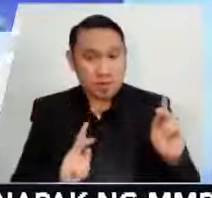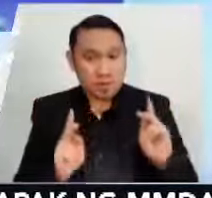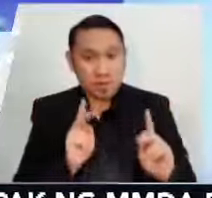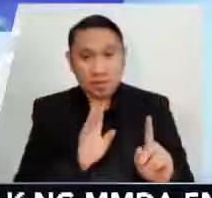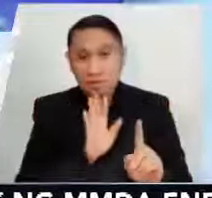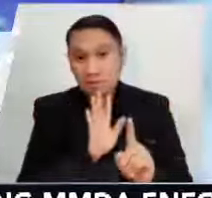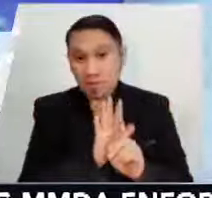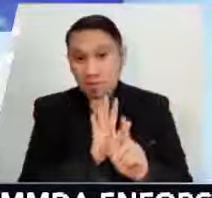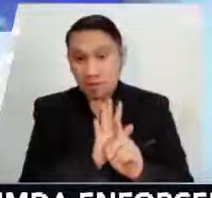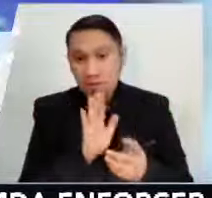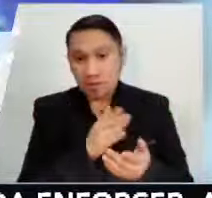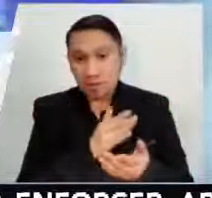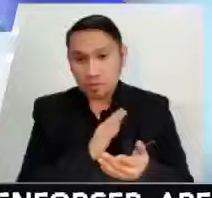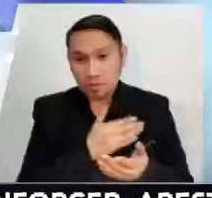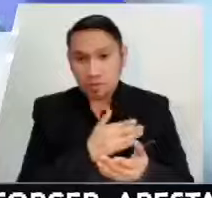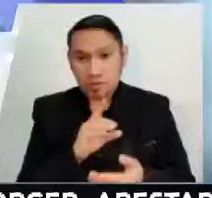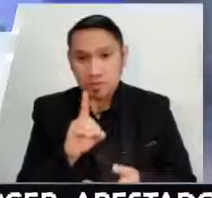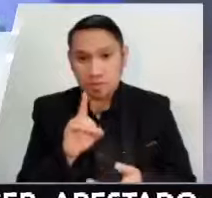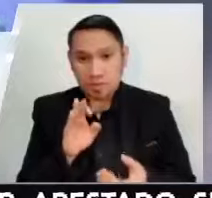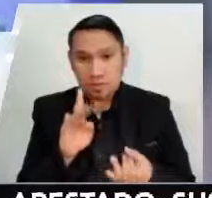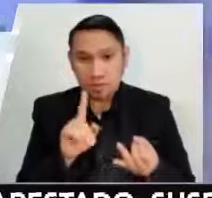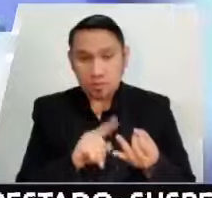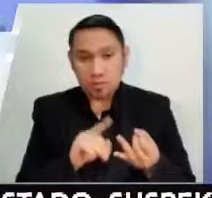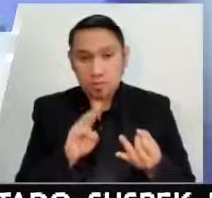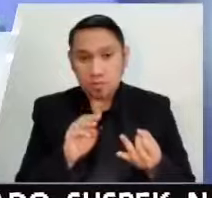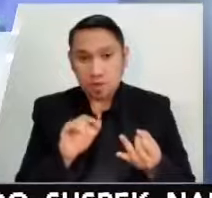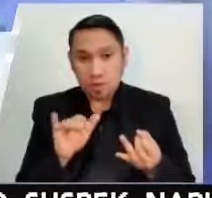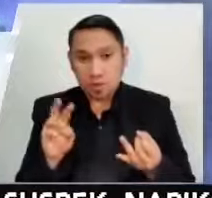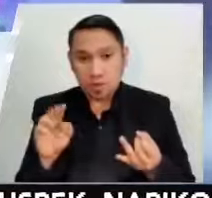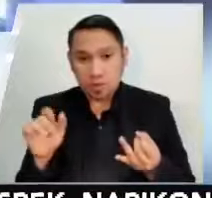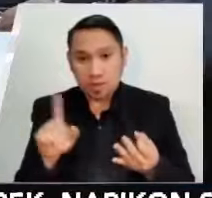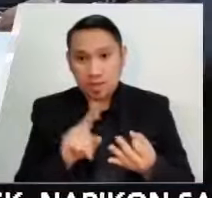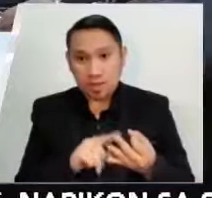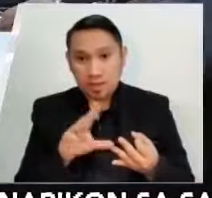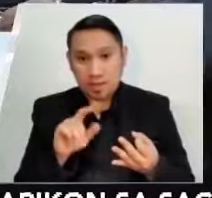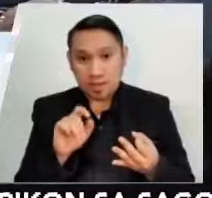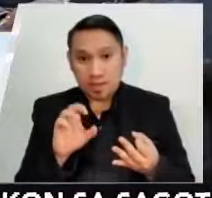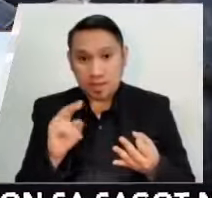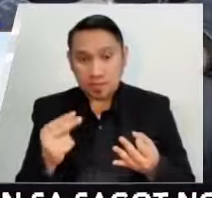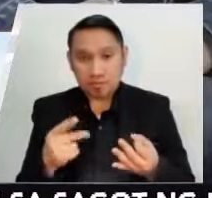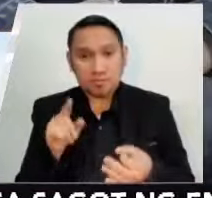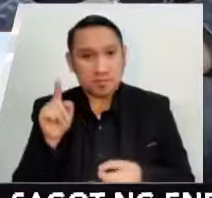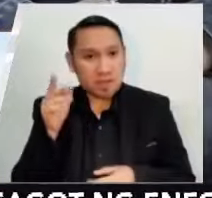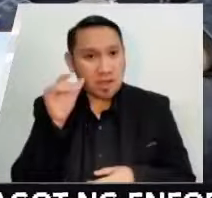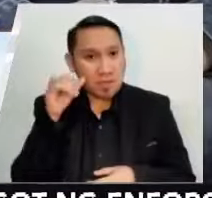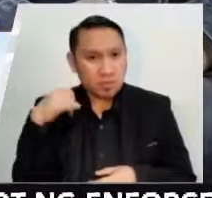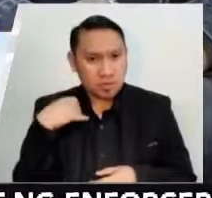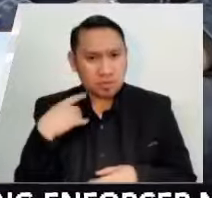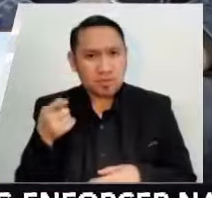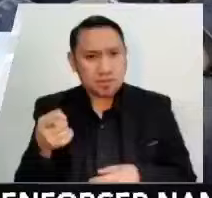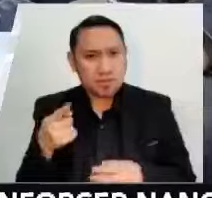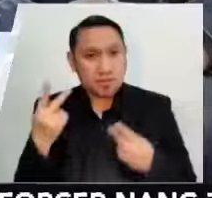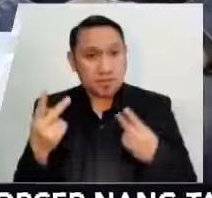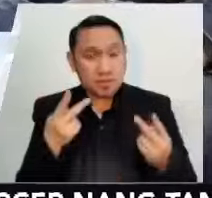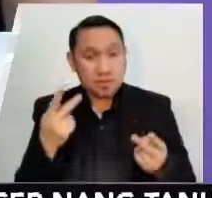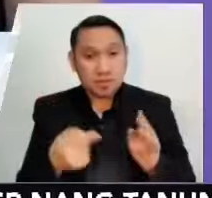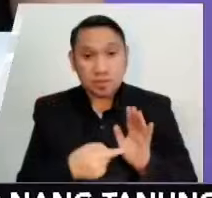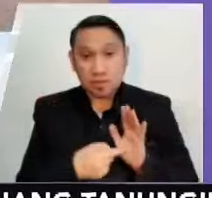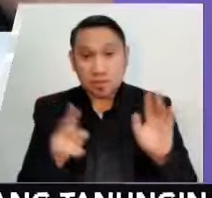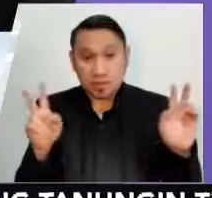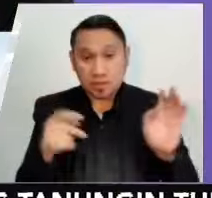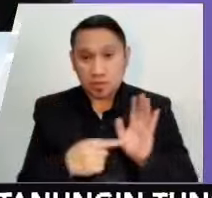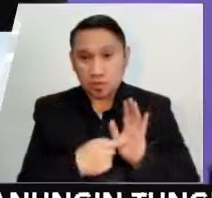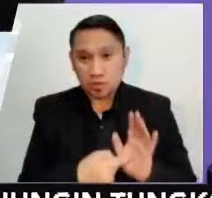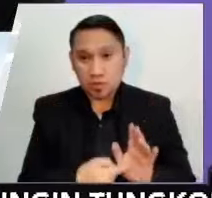debut, My Way at Touch. Nag-guest din ang grupo sa It's Showtime kahapon. Ang KATSEYE ay nabuo mula sa survival reality show